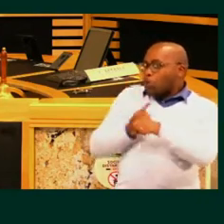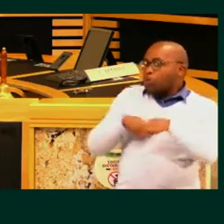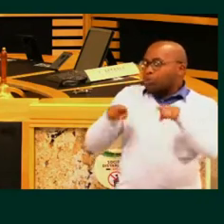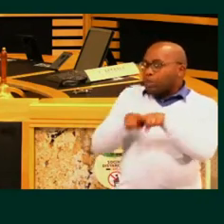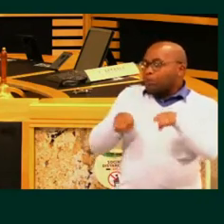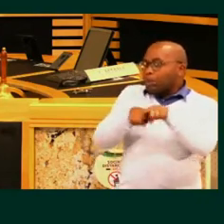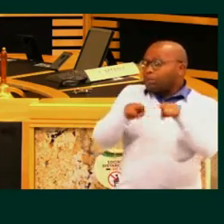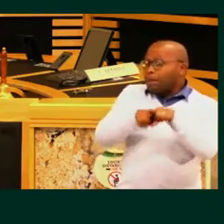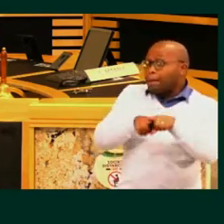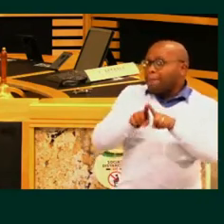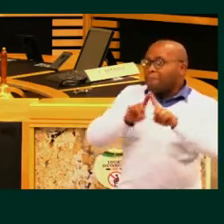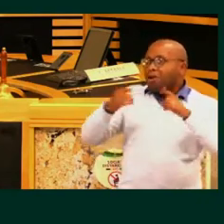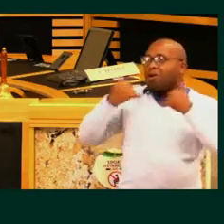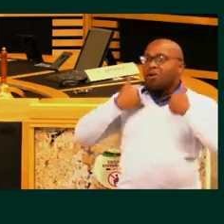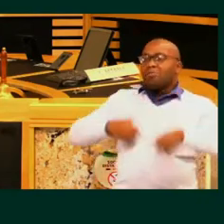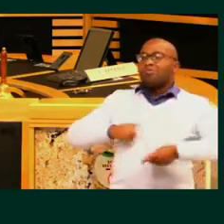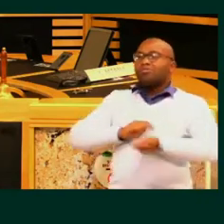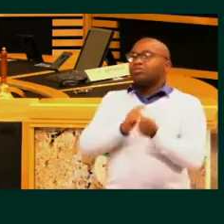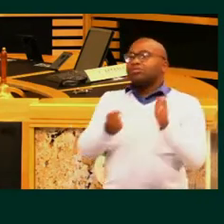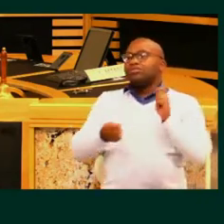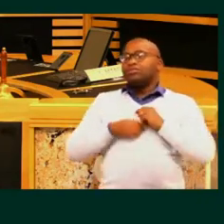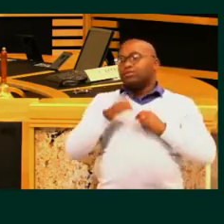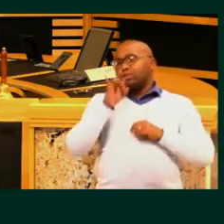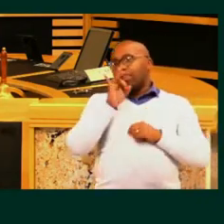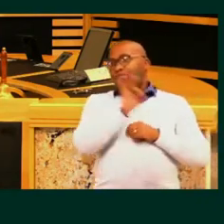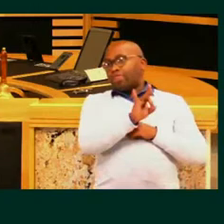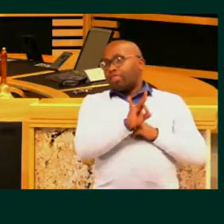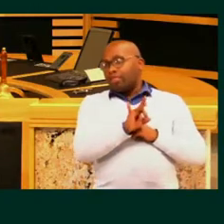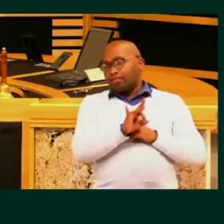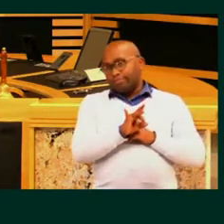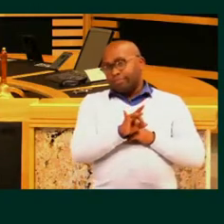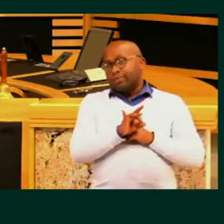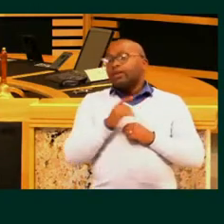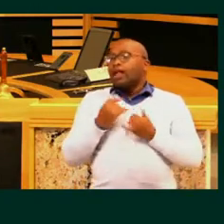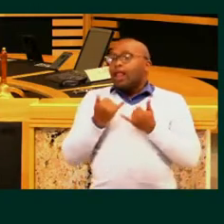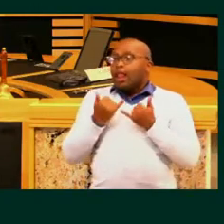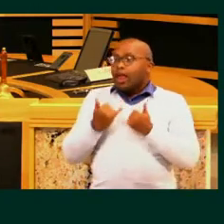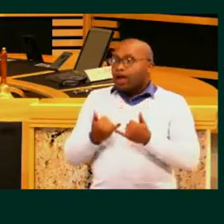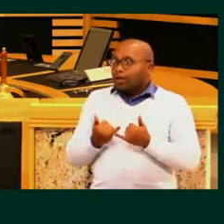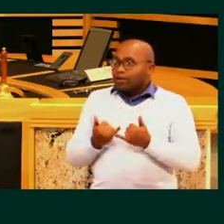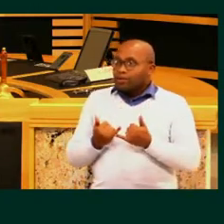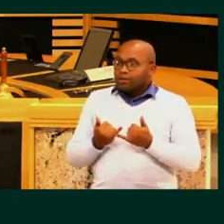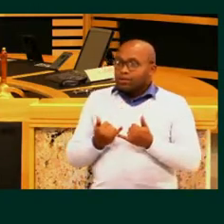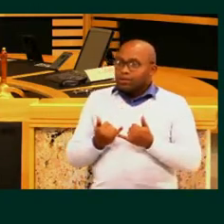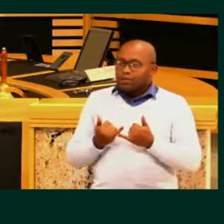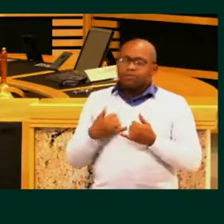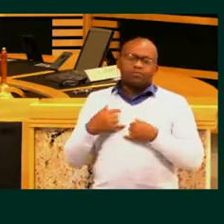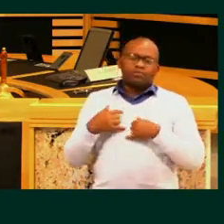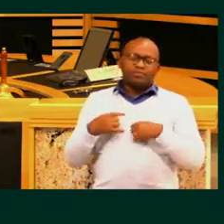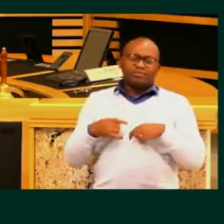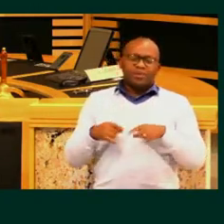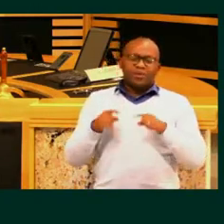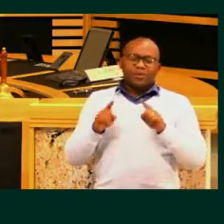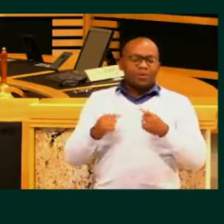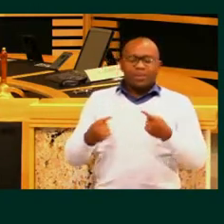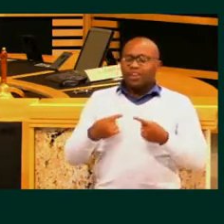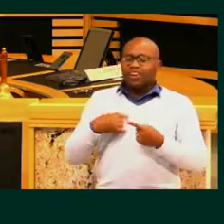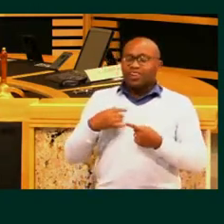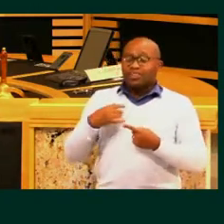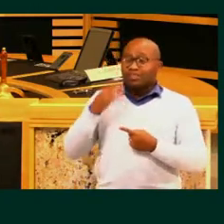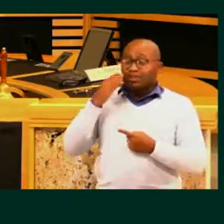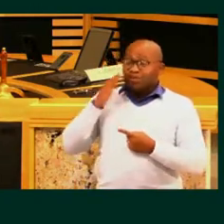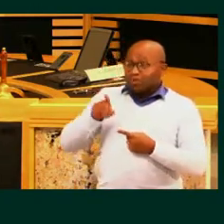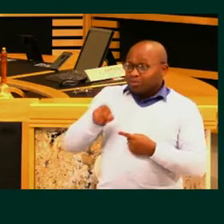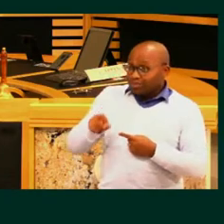question gender based violence we cannot be apologetic up P it is being sorted we have to raise that